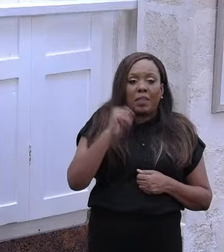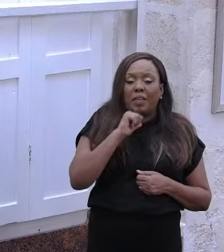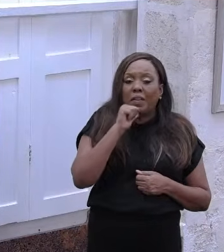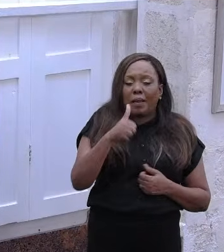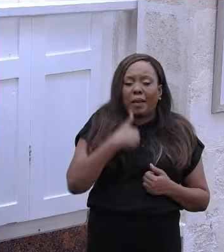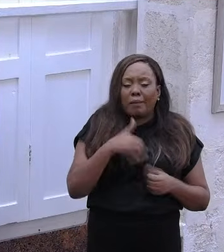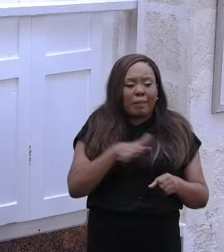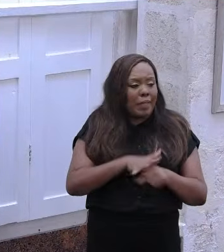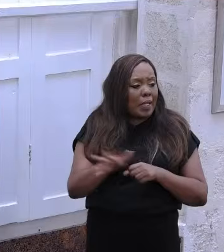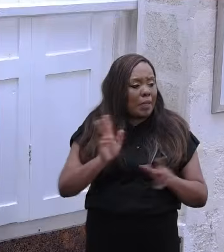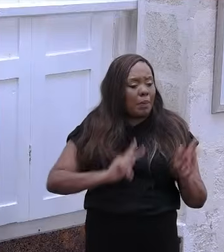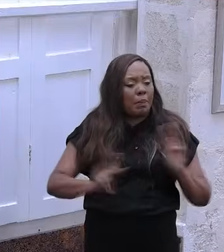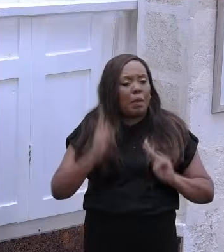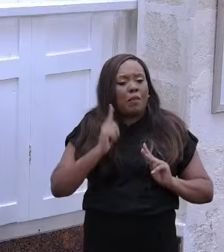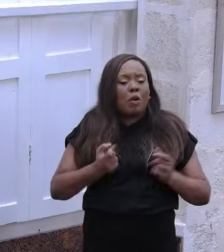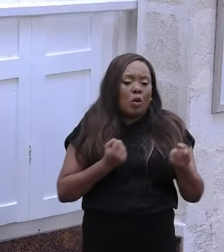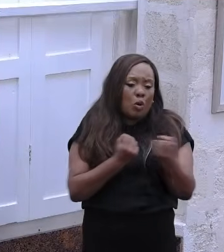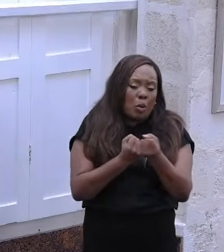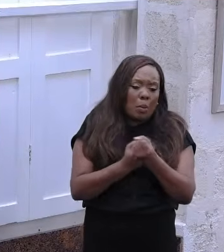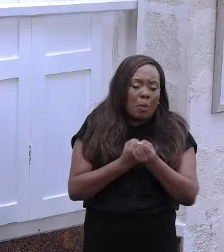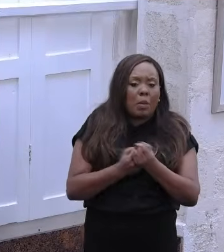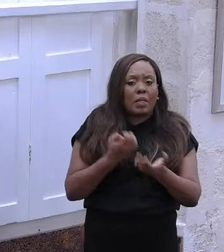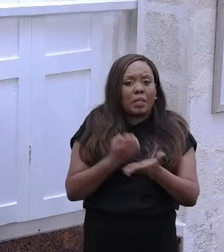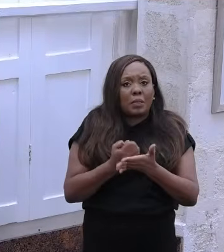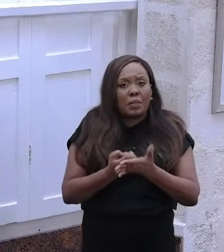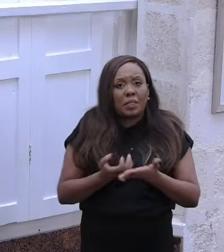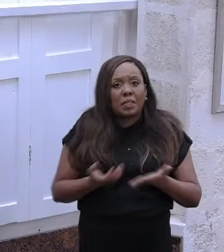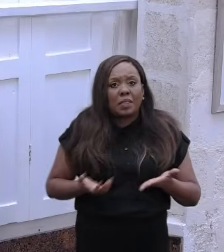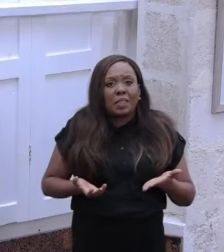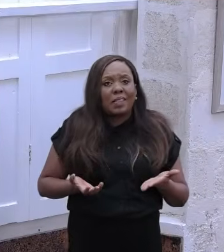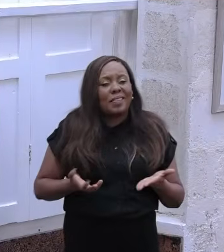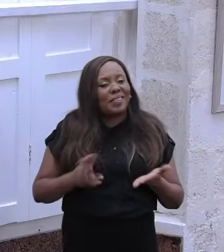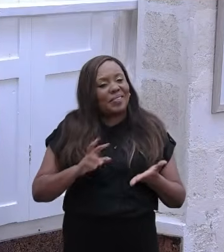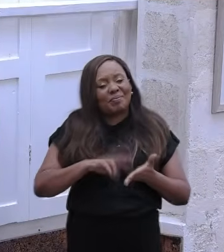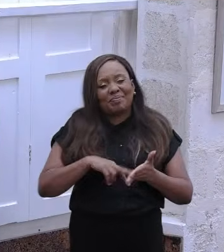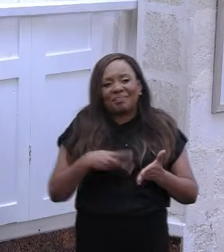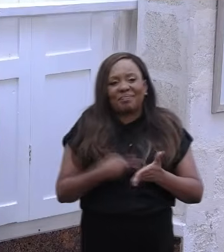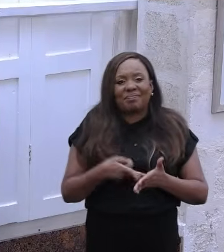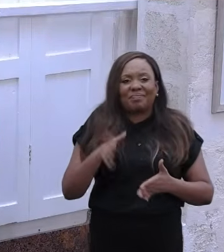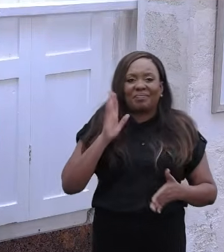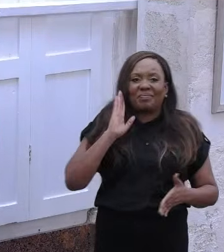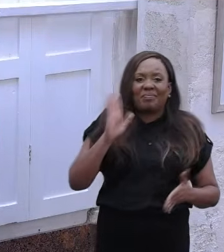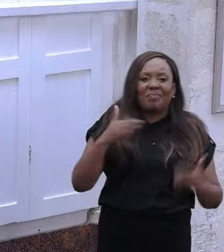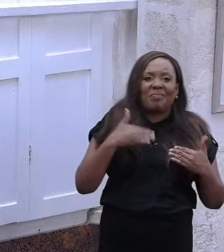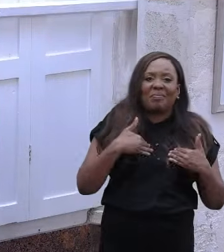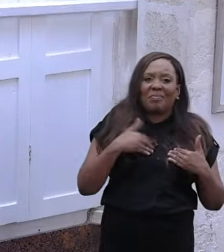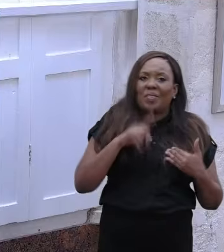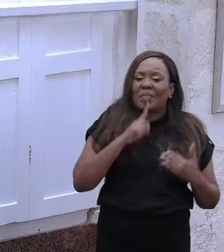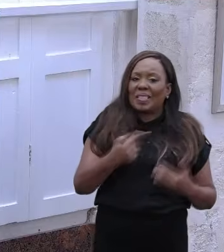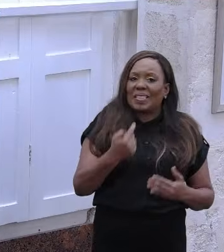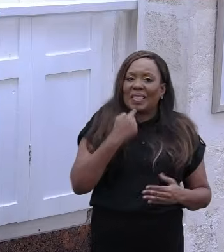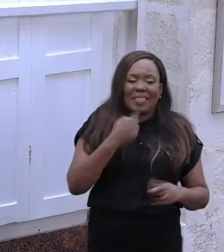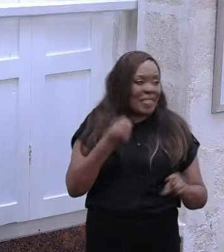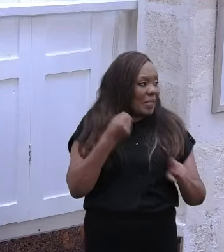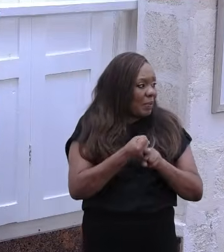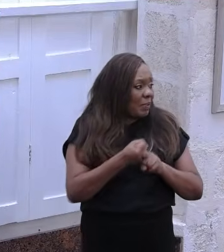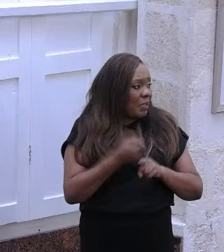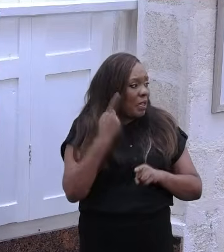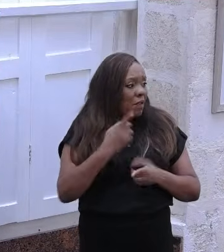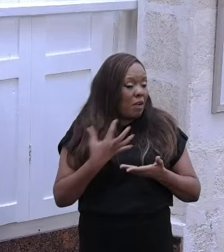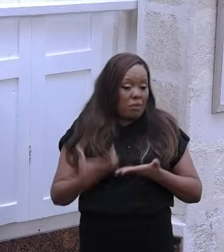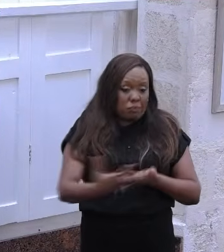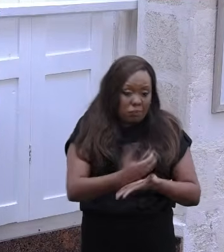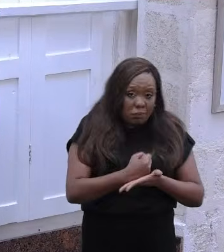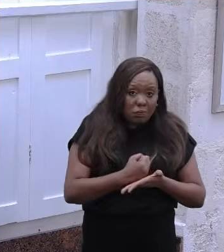carry the economy, you are going to have a severe impact on the government's revenue base, therefore